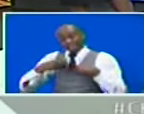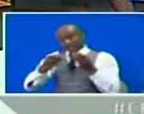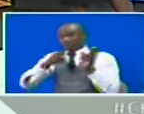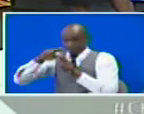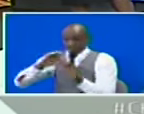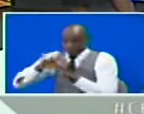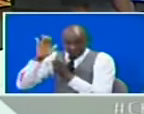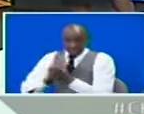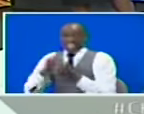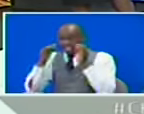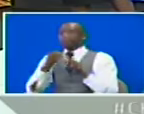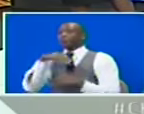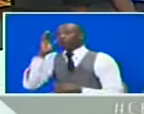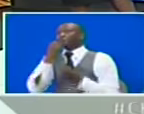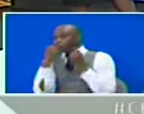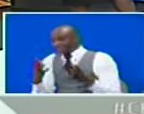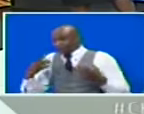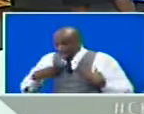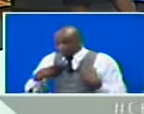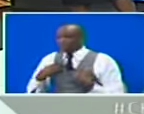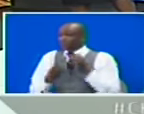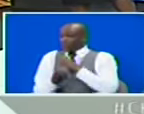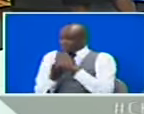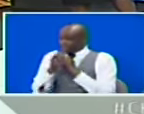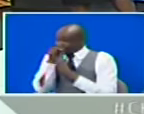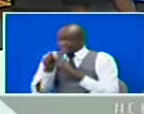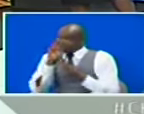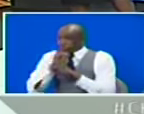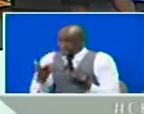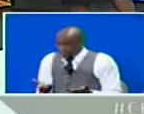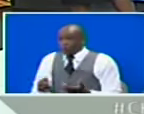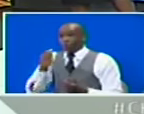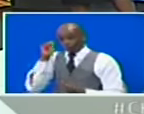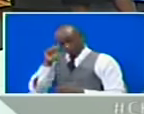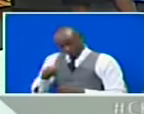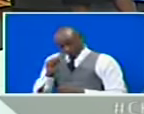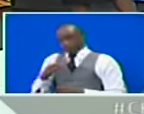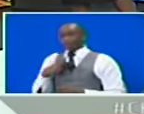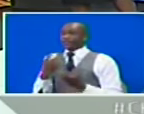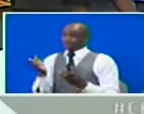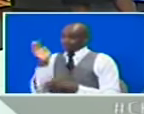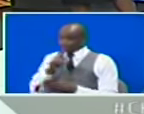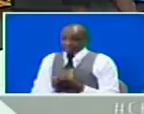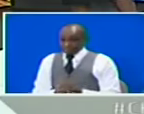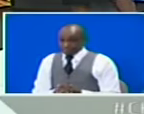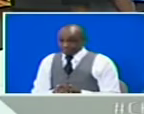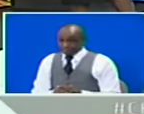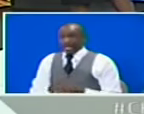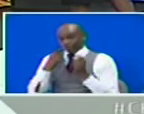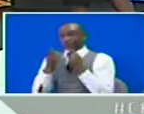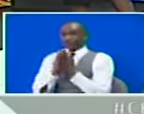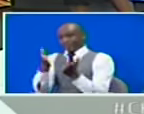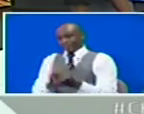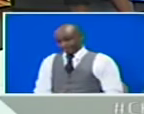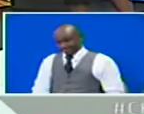So if they have more figures to clarify this mm-hmm. matter, then we will be happy to welcome it and engage them